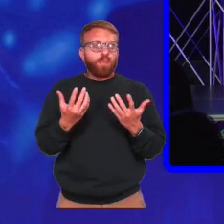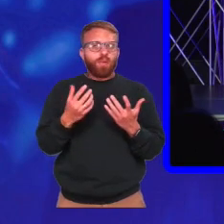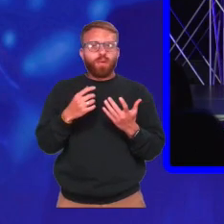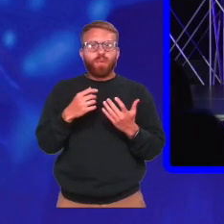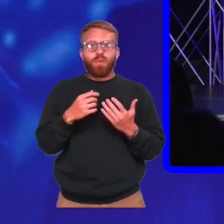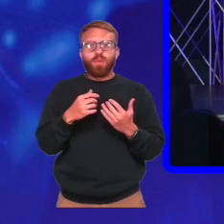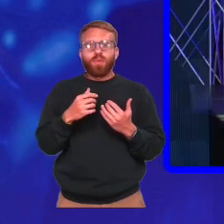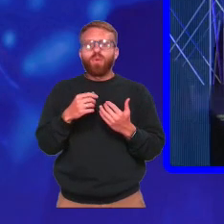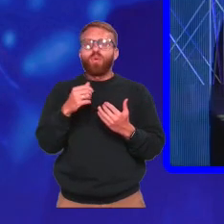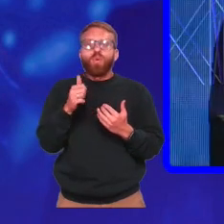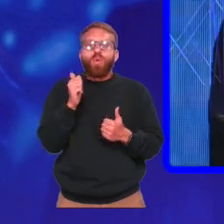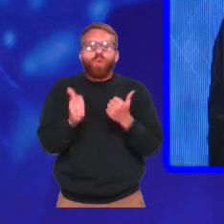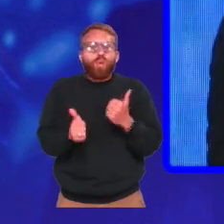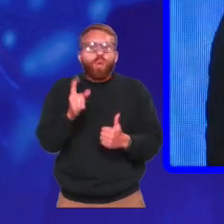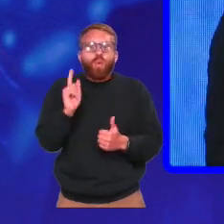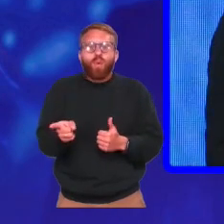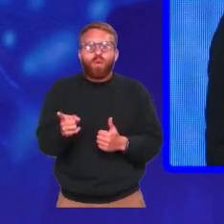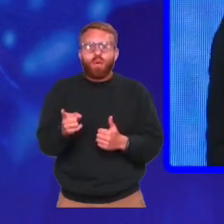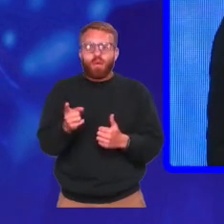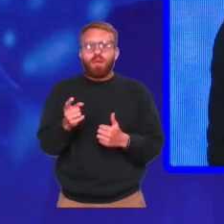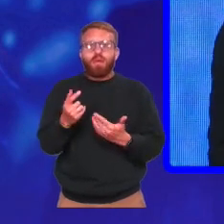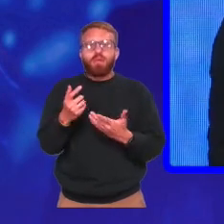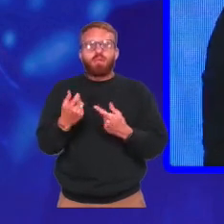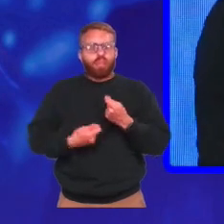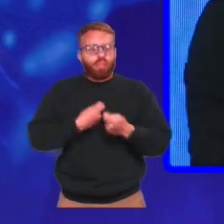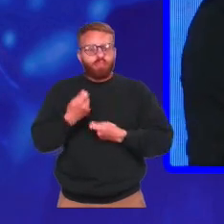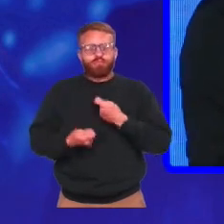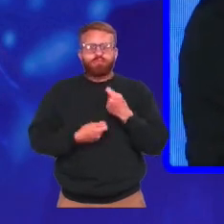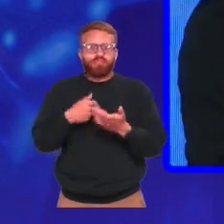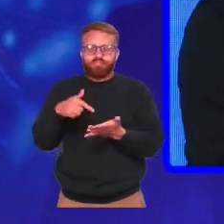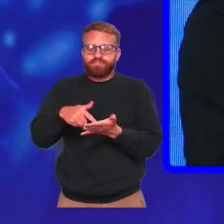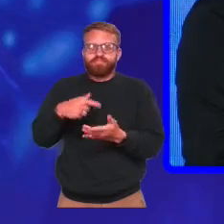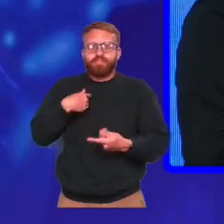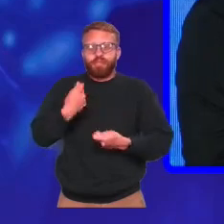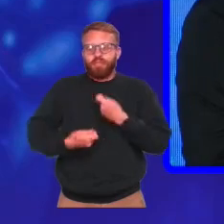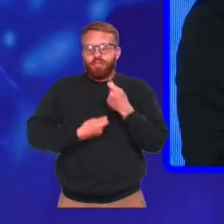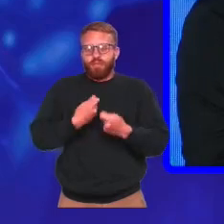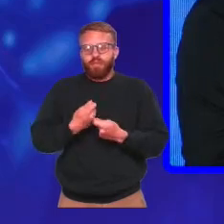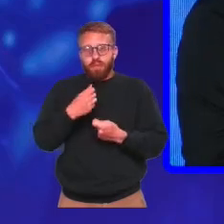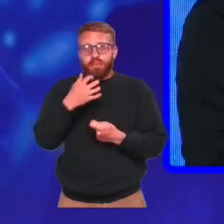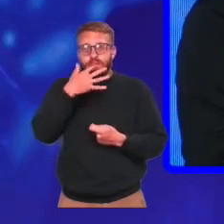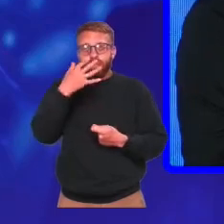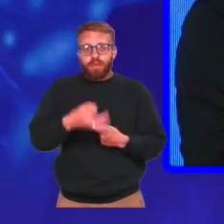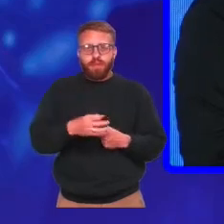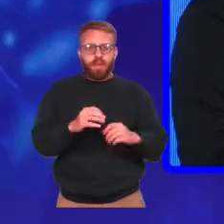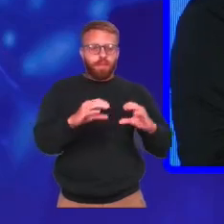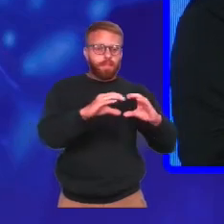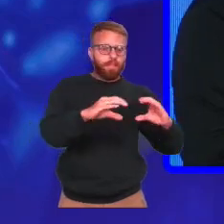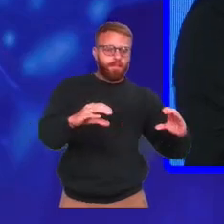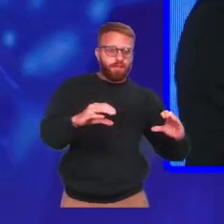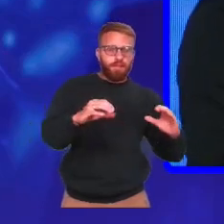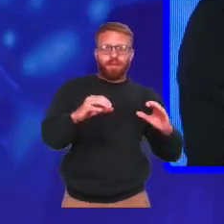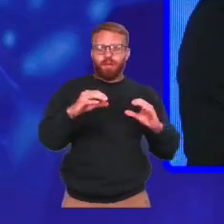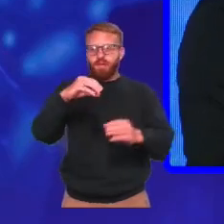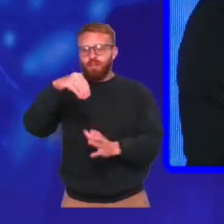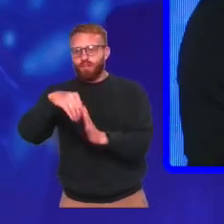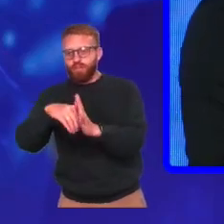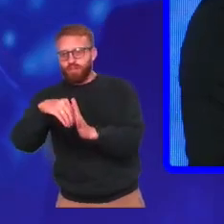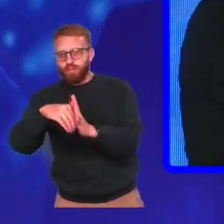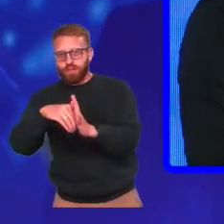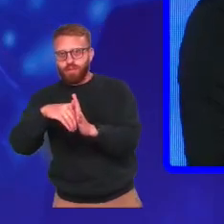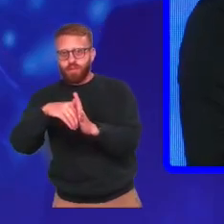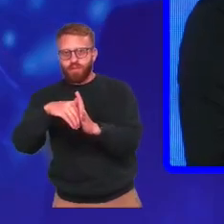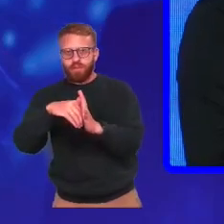I think the answer is really simple. Like, there's this synergy between the platform and the content, right? People want to buy the